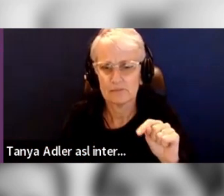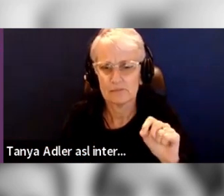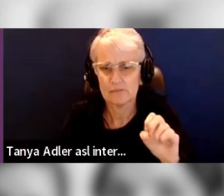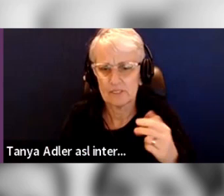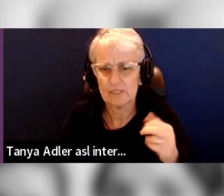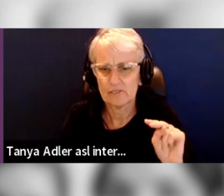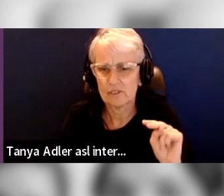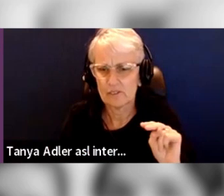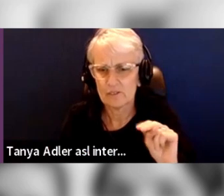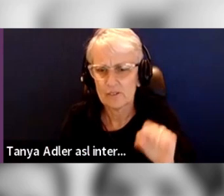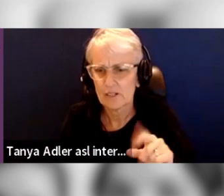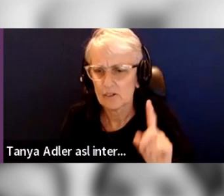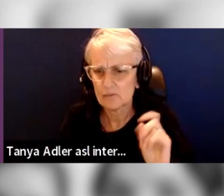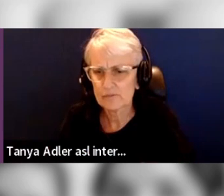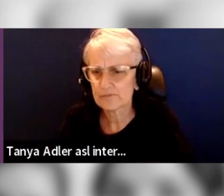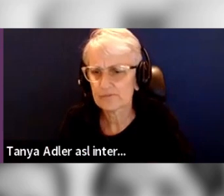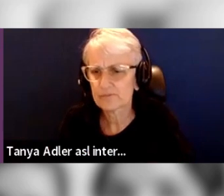unmute yourself and ask Jordan your question.